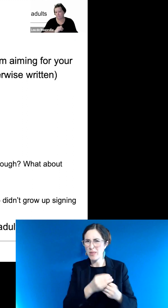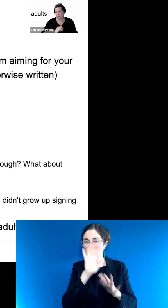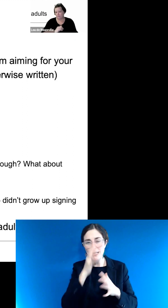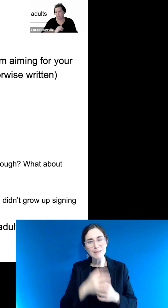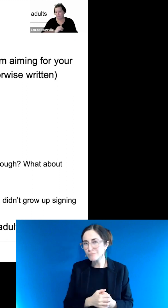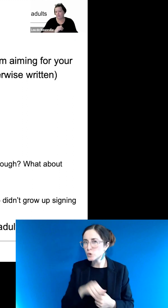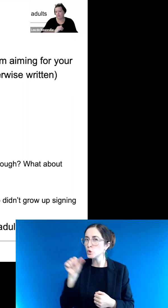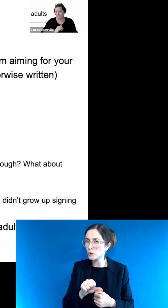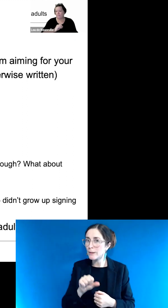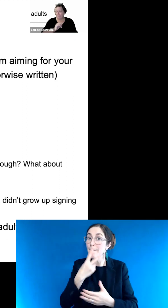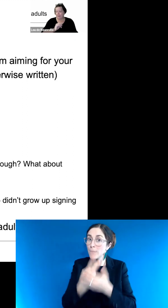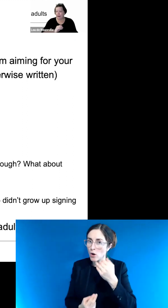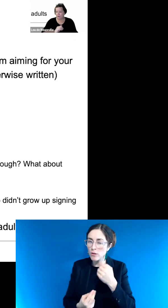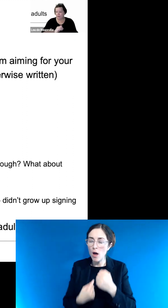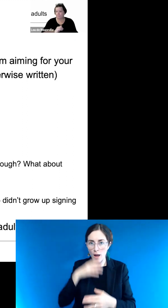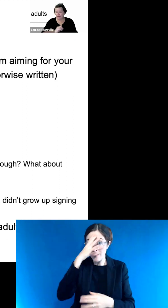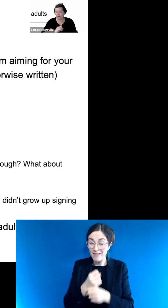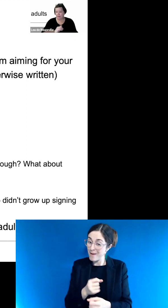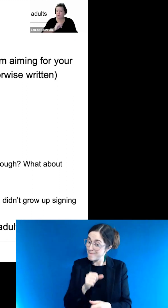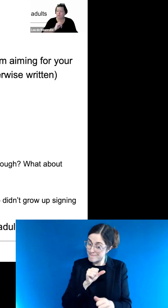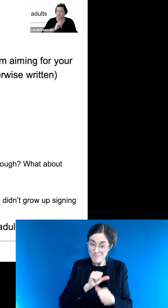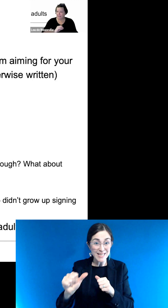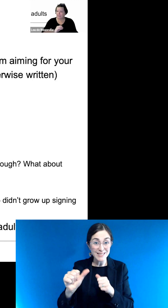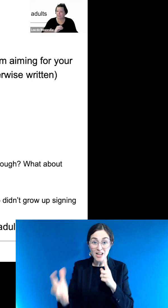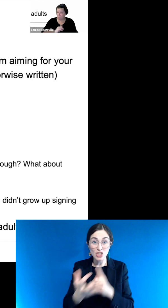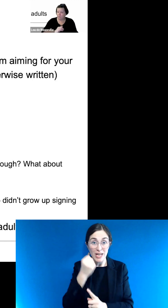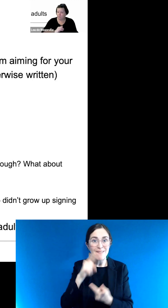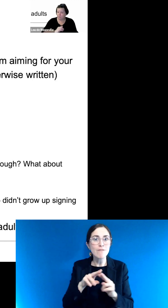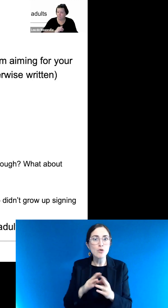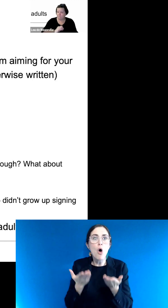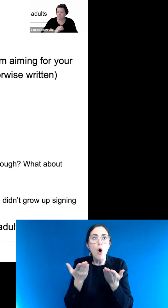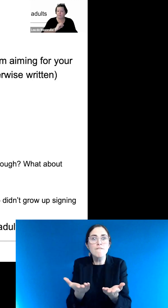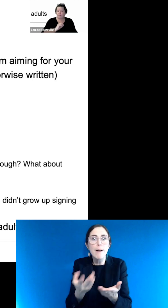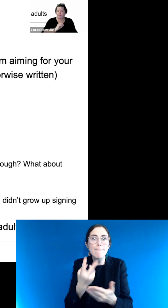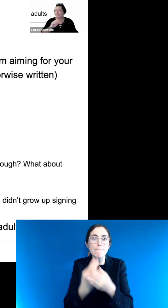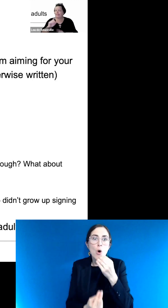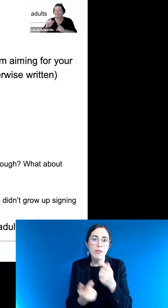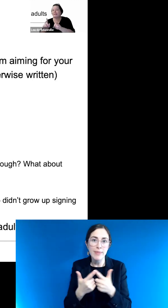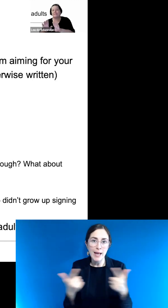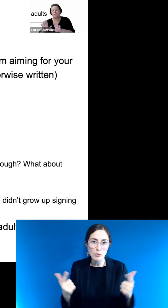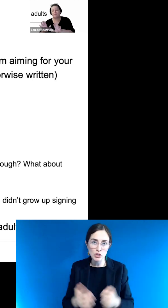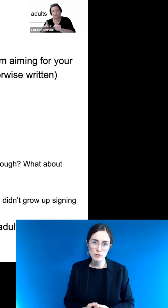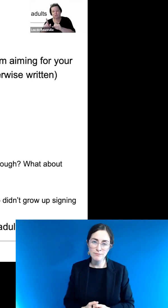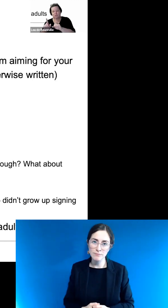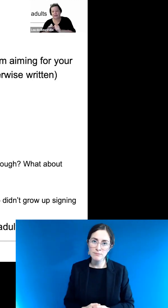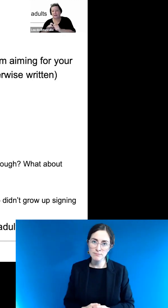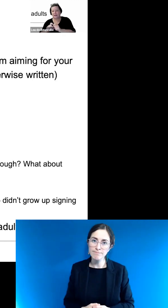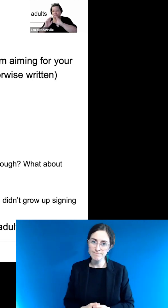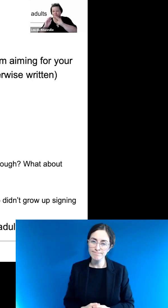possible. The best outcomes come when you give the kids both. That doesn't mean everyone